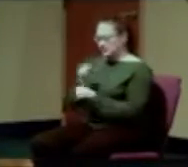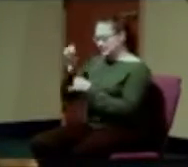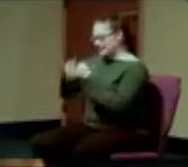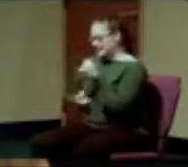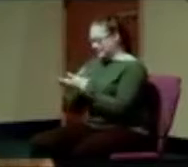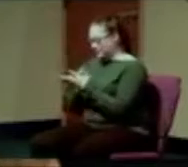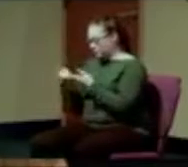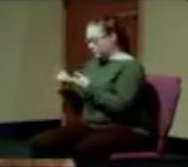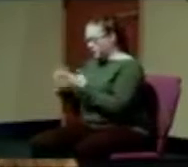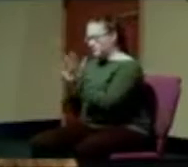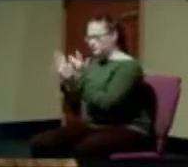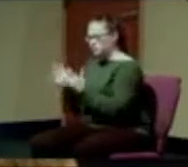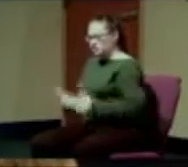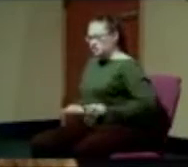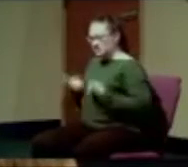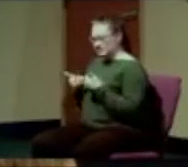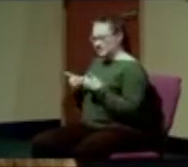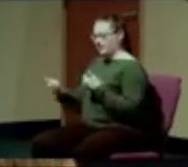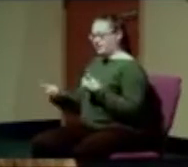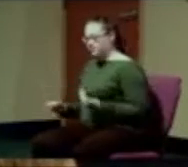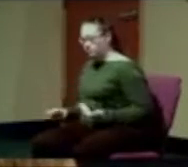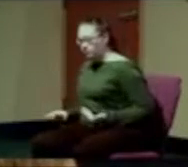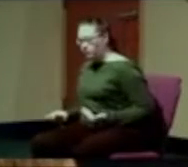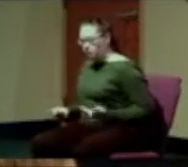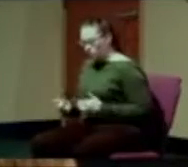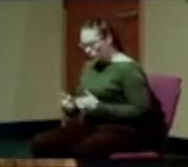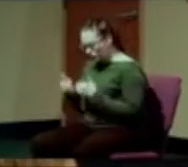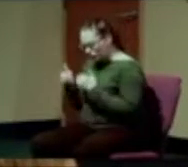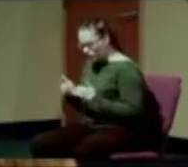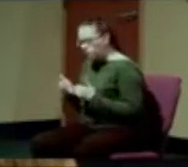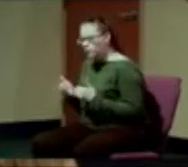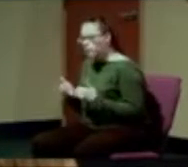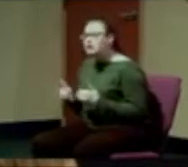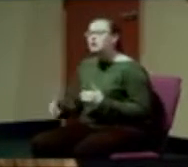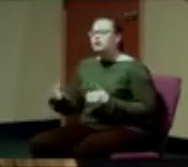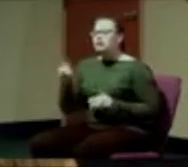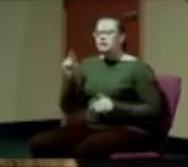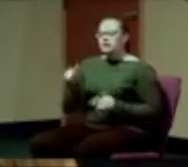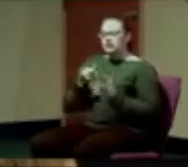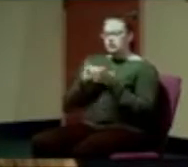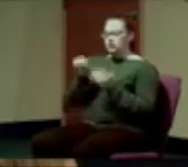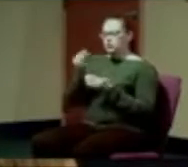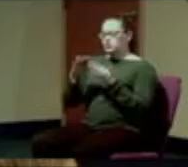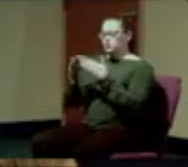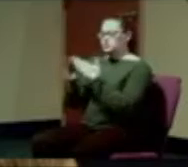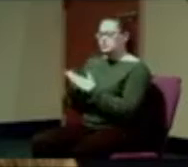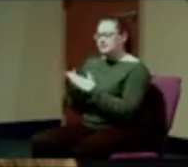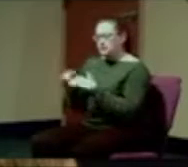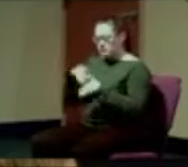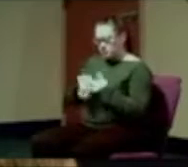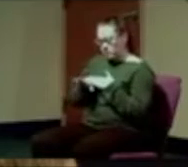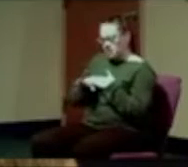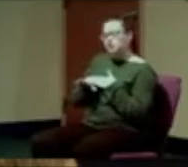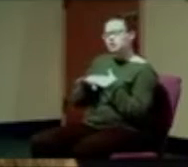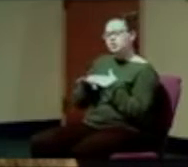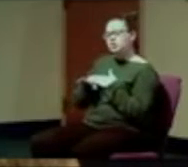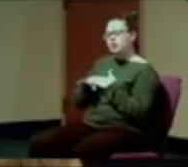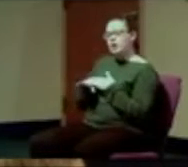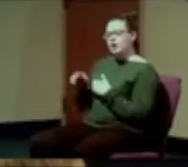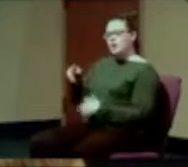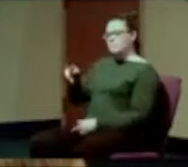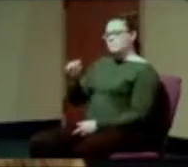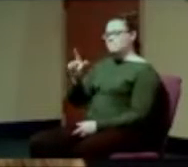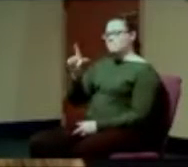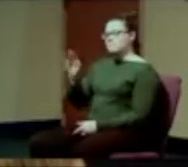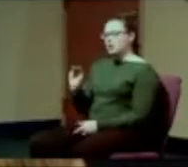life. Now, this actual event that we're talking about today, the triumphal entry of Jesus in Jerusalem, Palm Sunday, this occurred on